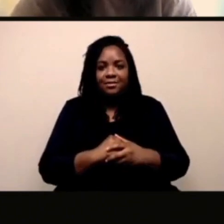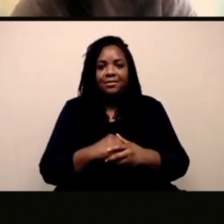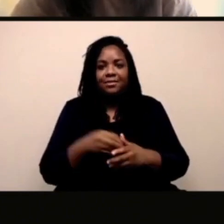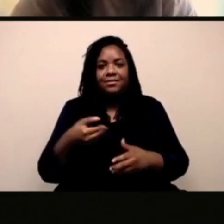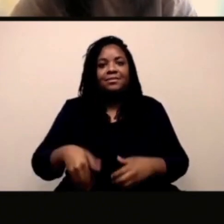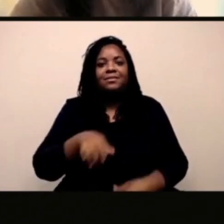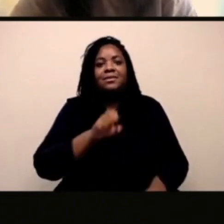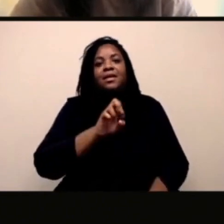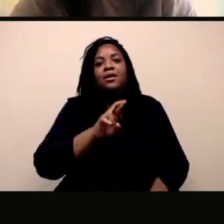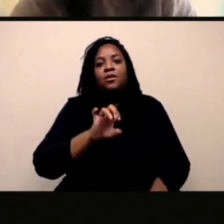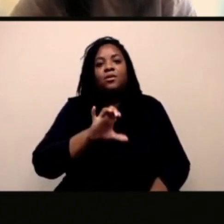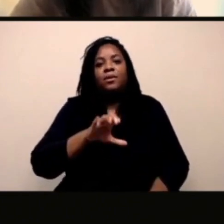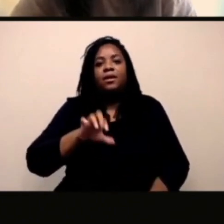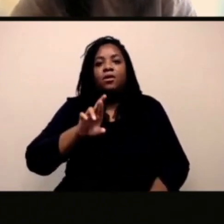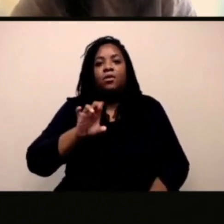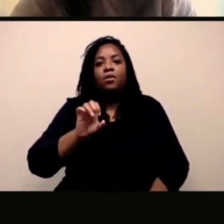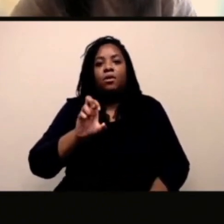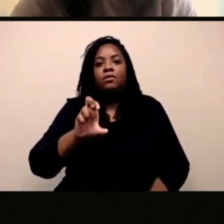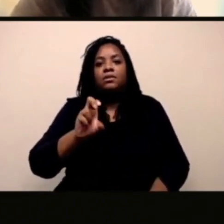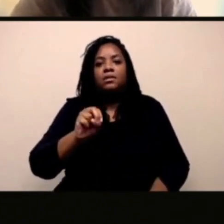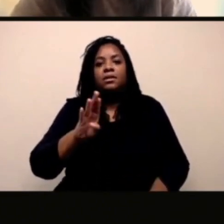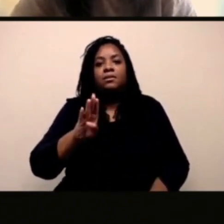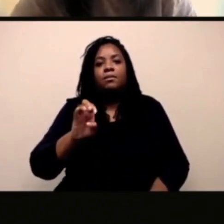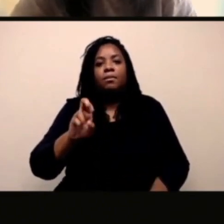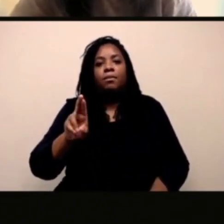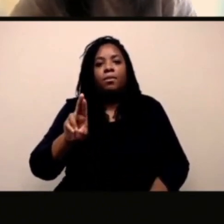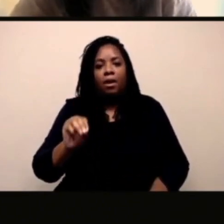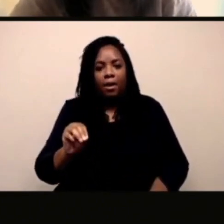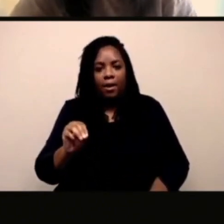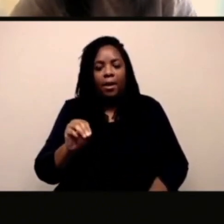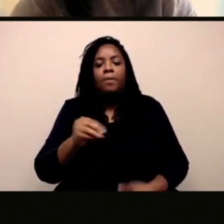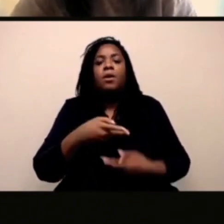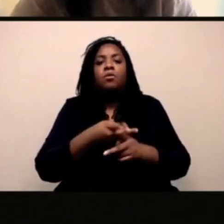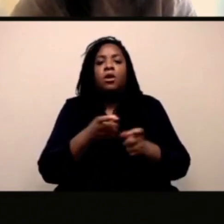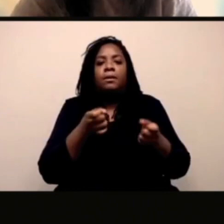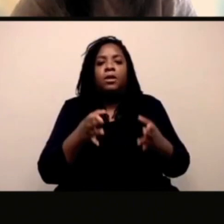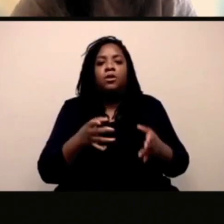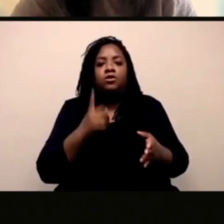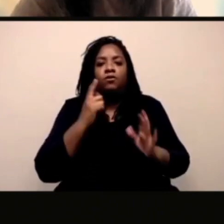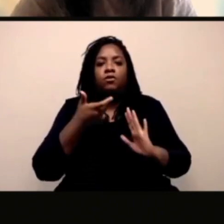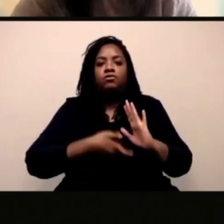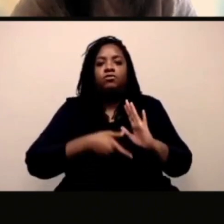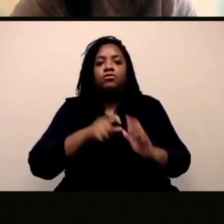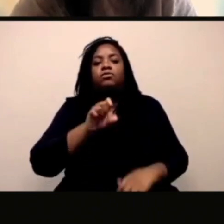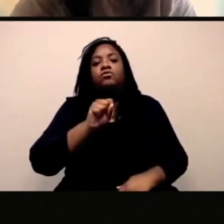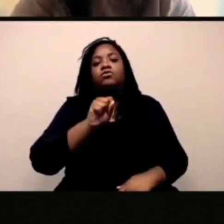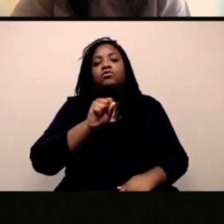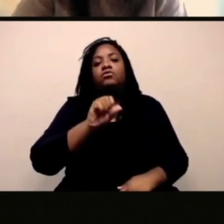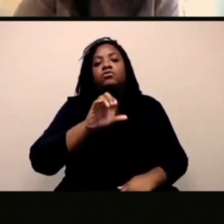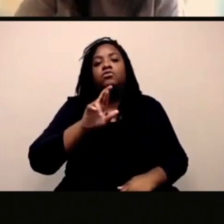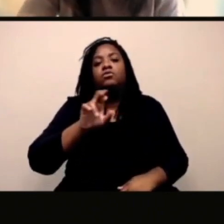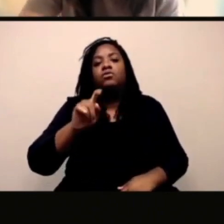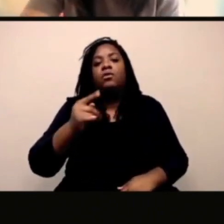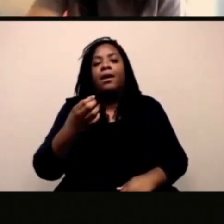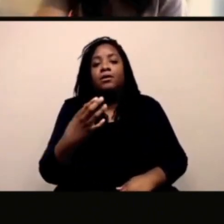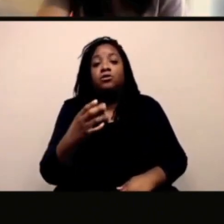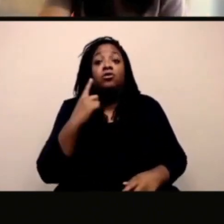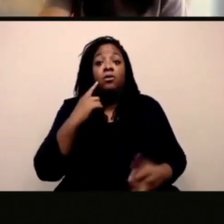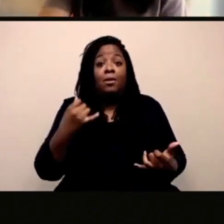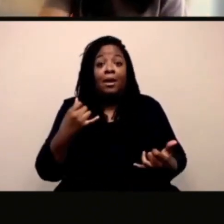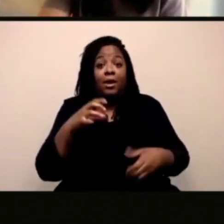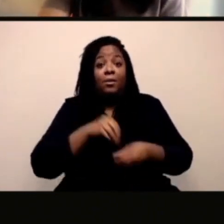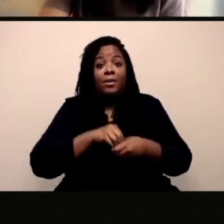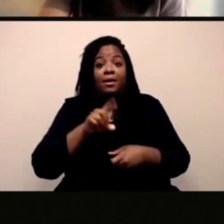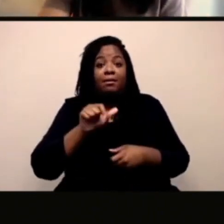Eric Rosenbaum, product manager at Scratch, and I lead the Scratch Lab.